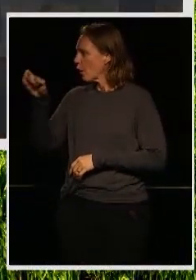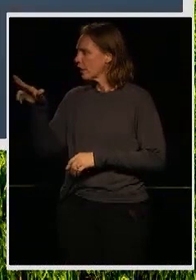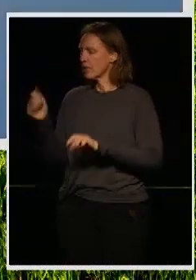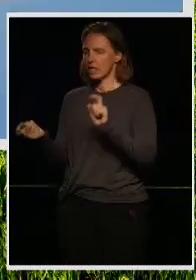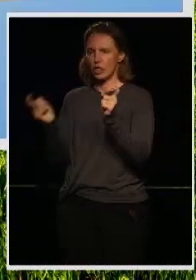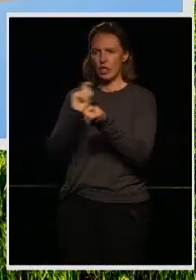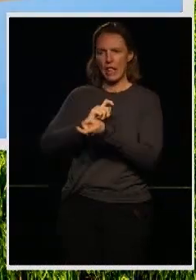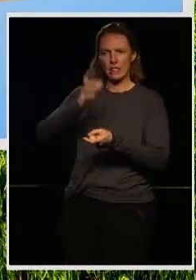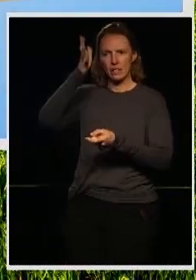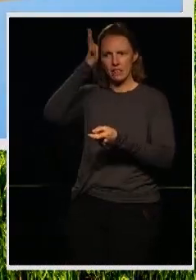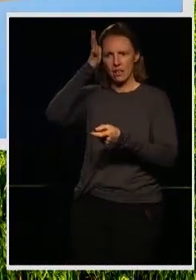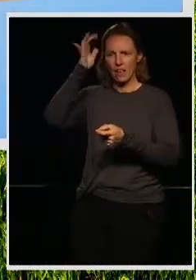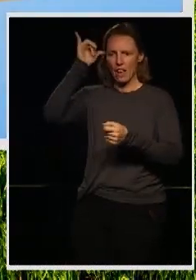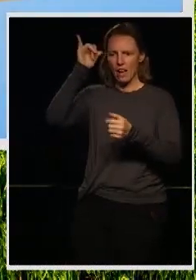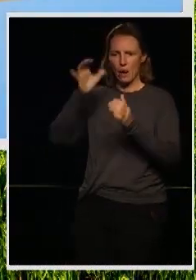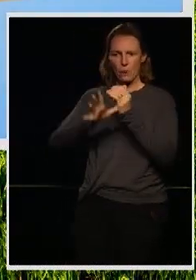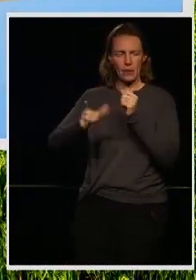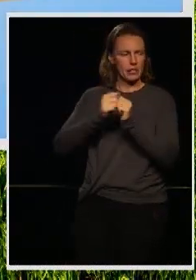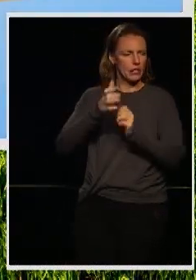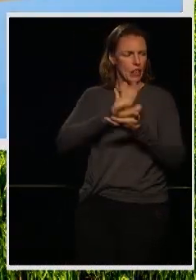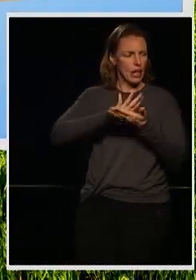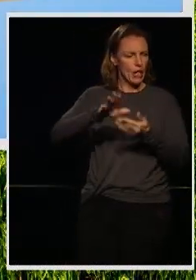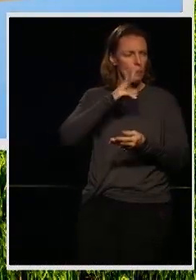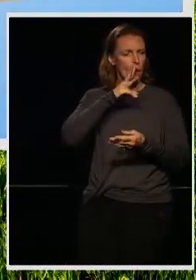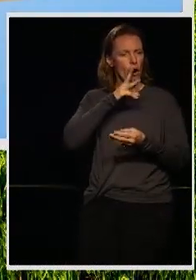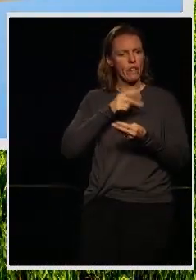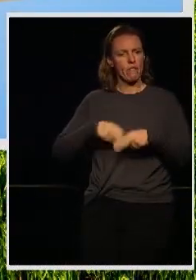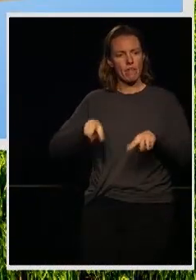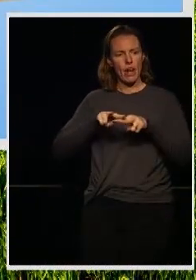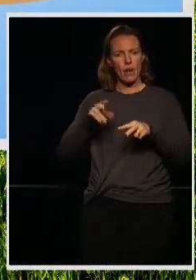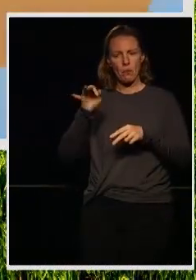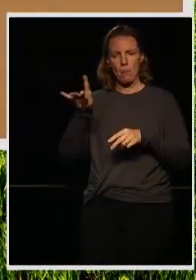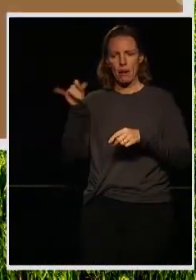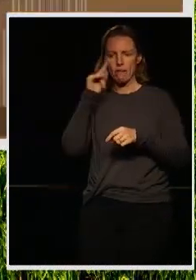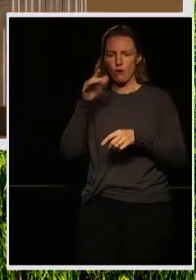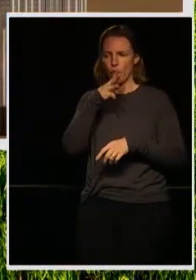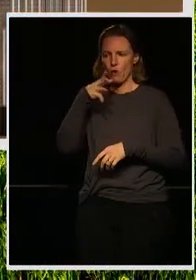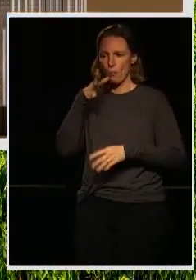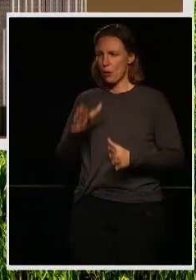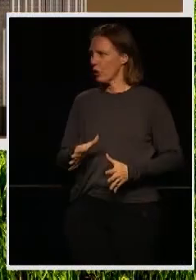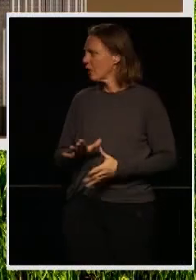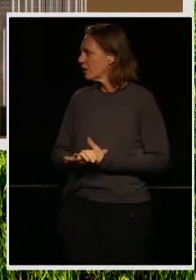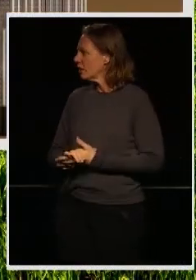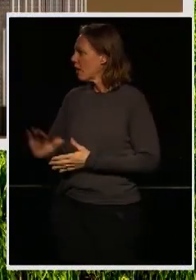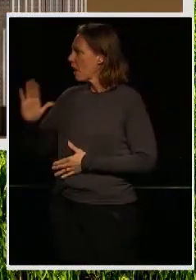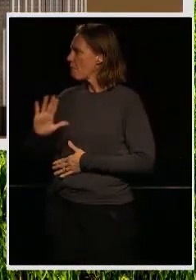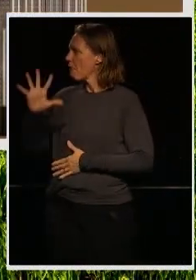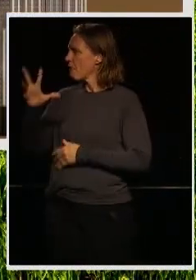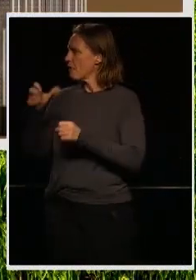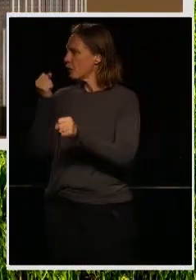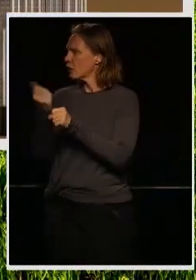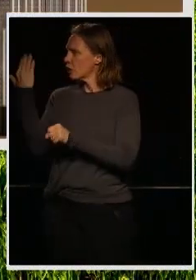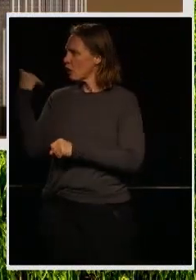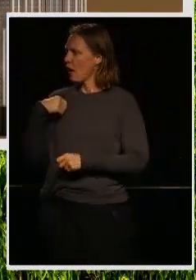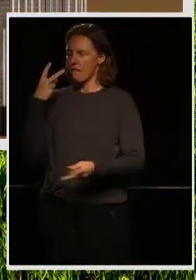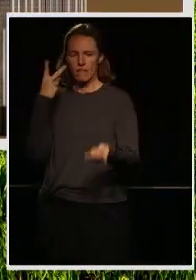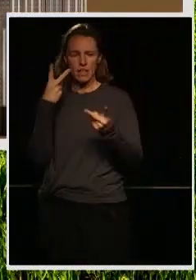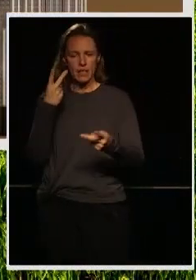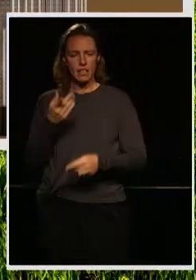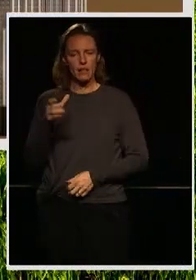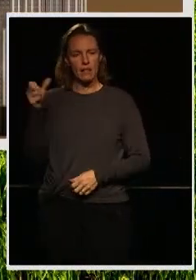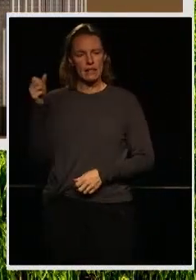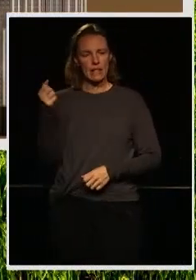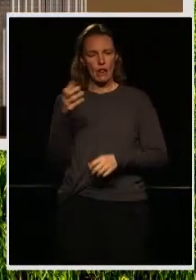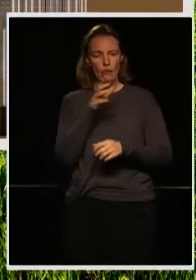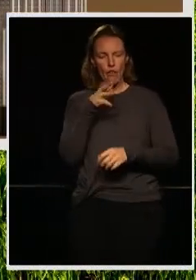manure into clean water and valuable commodities for the farmer. About 5 years ago, I visited a dairy